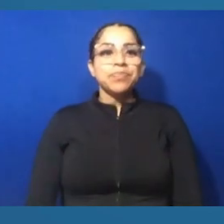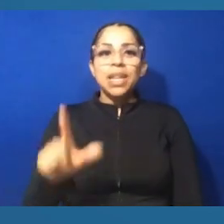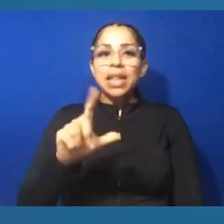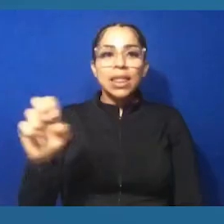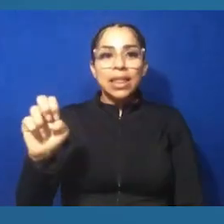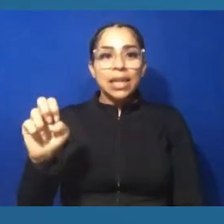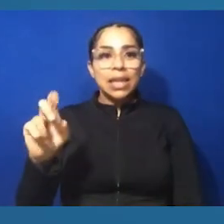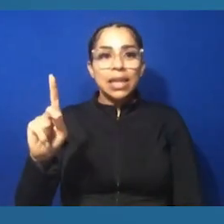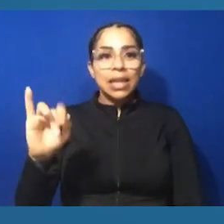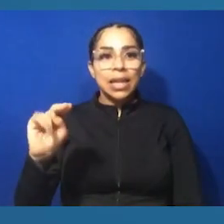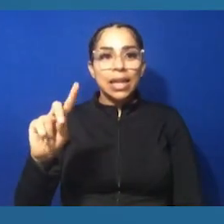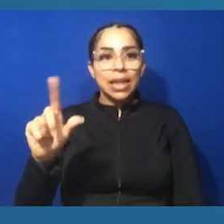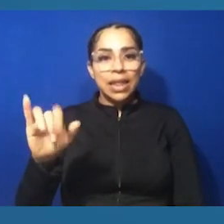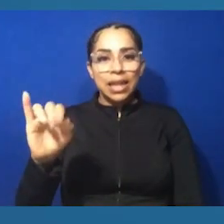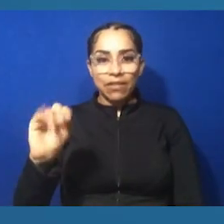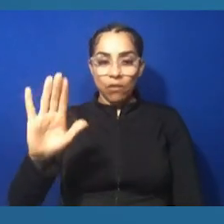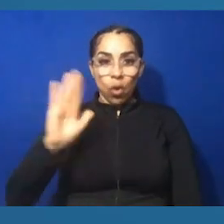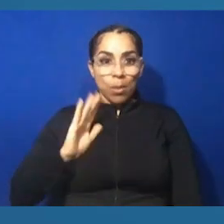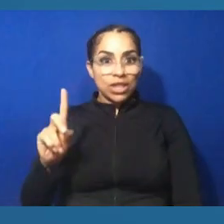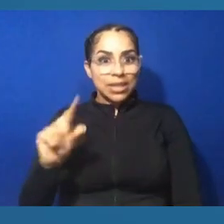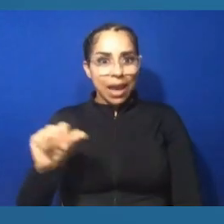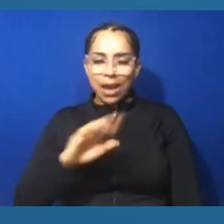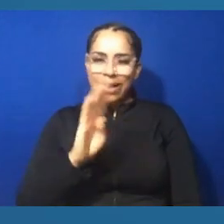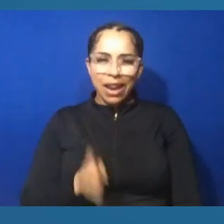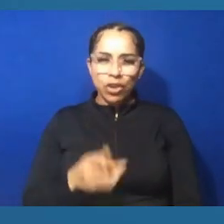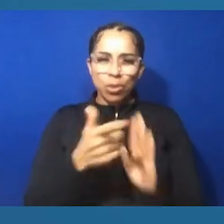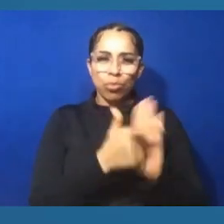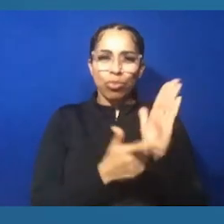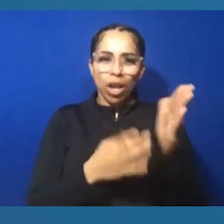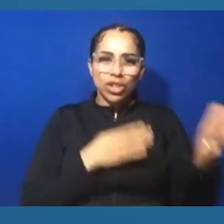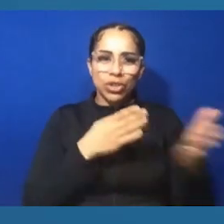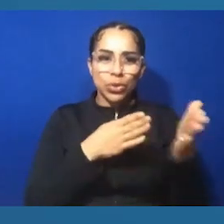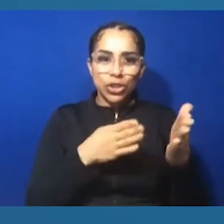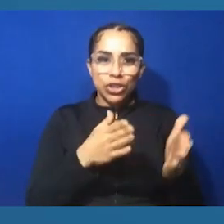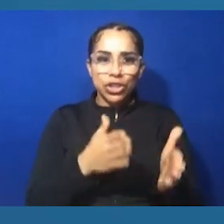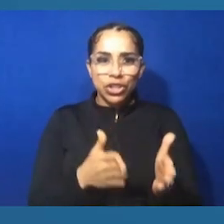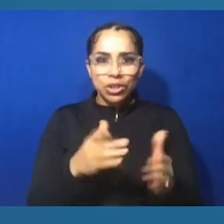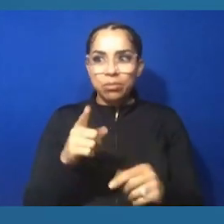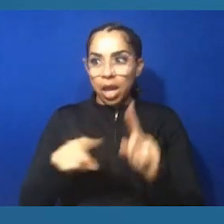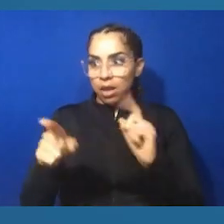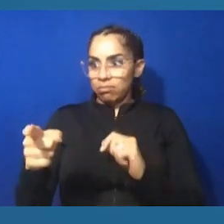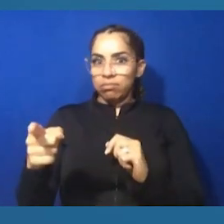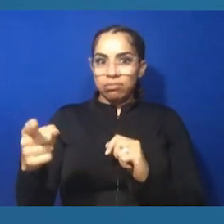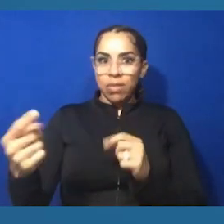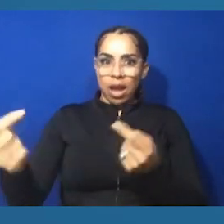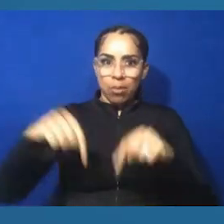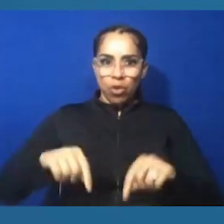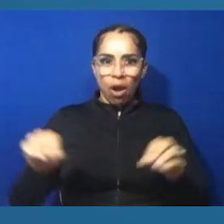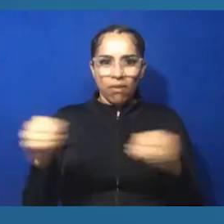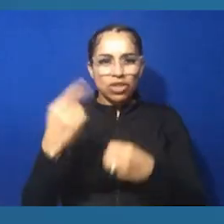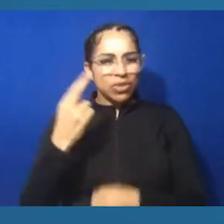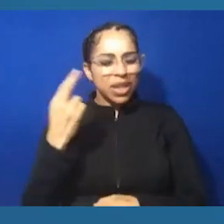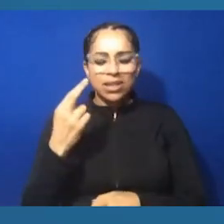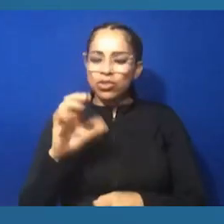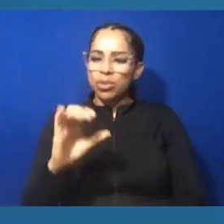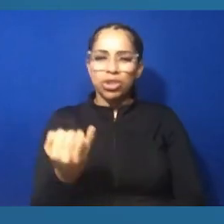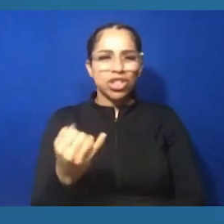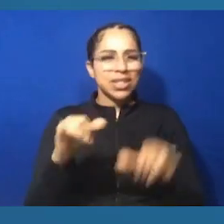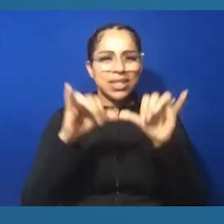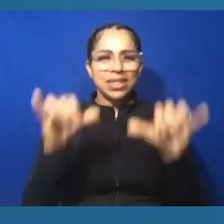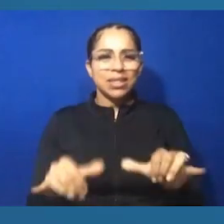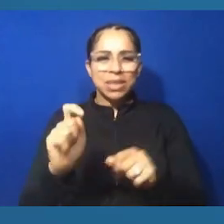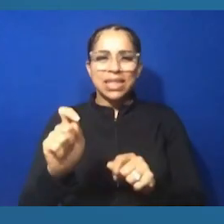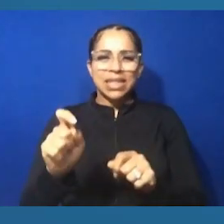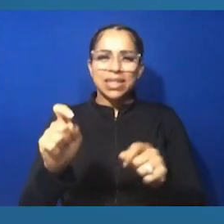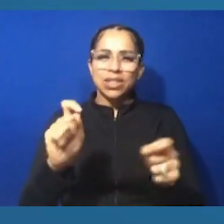never a prosecutor, but as soon as he came into the office, he realized that, hey, criminal justice system needs some tweaks, and we need a leader who's going to